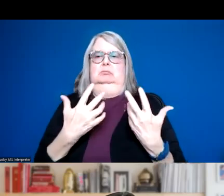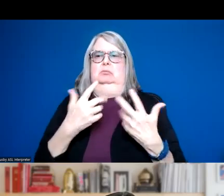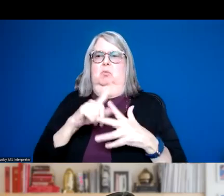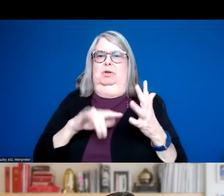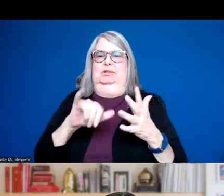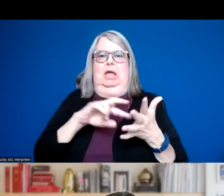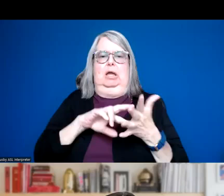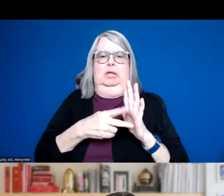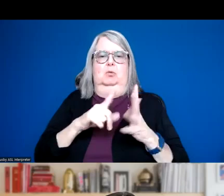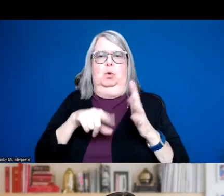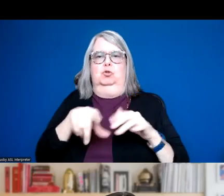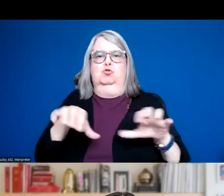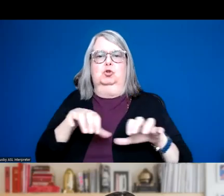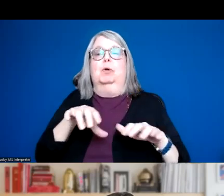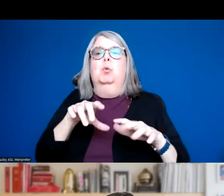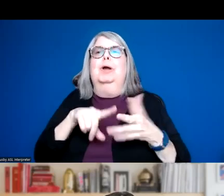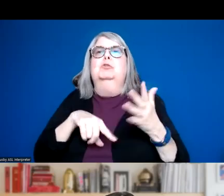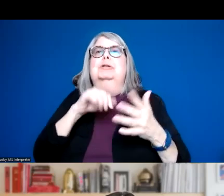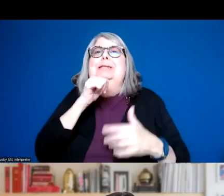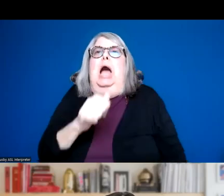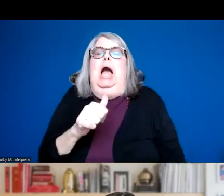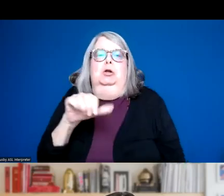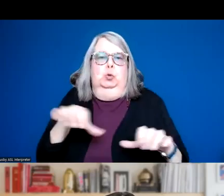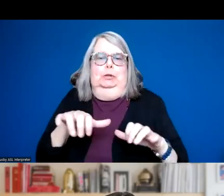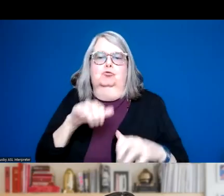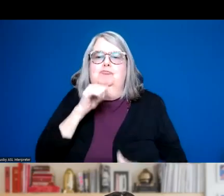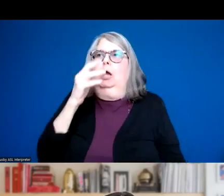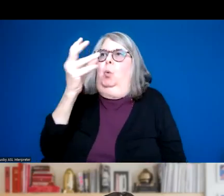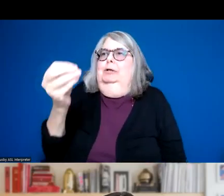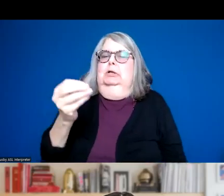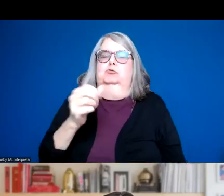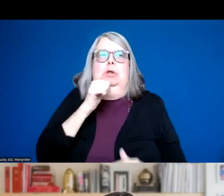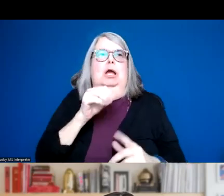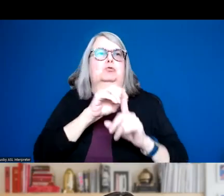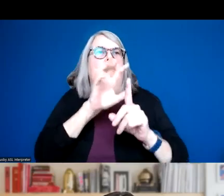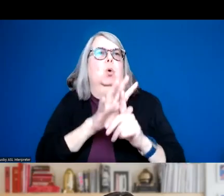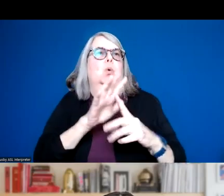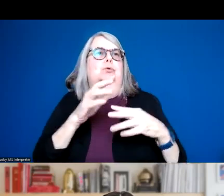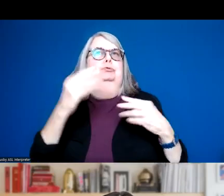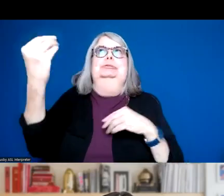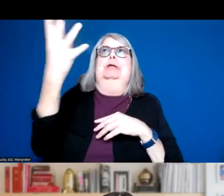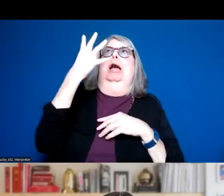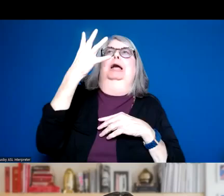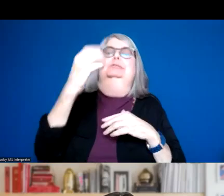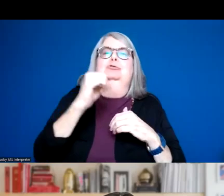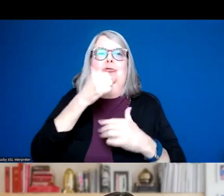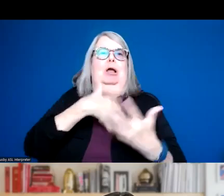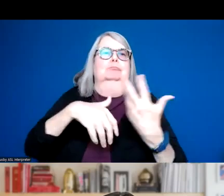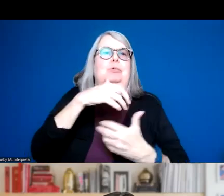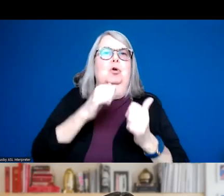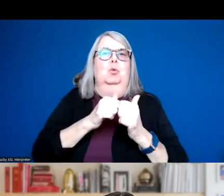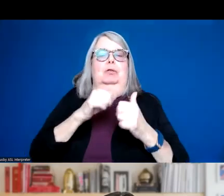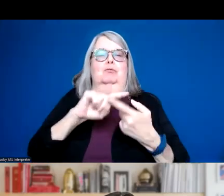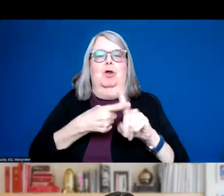you're doing or what you're not doing? You're not going outside. You're not exposed to sunlight. You're not hanging out with your friends in